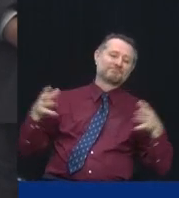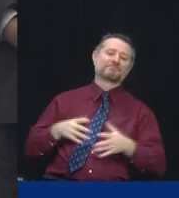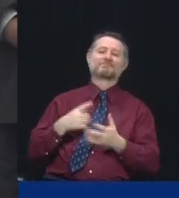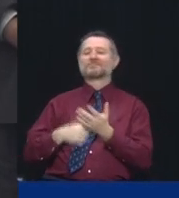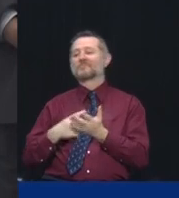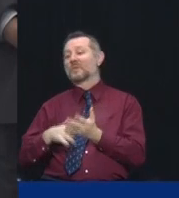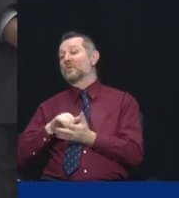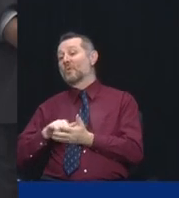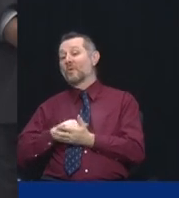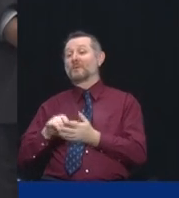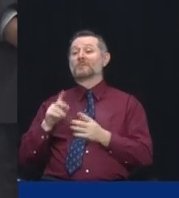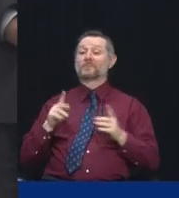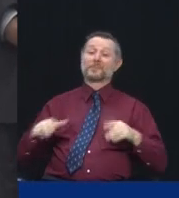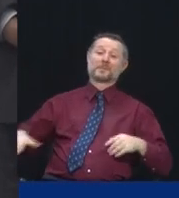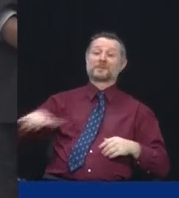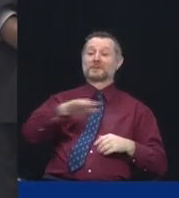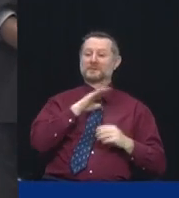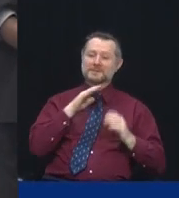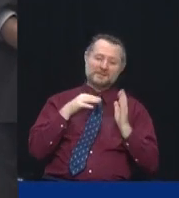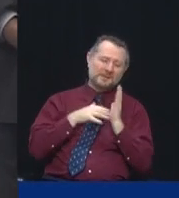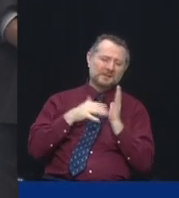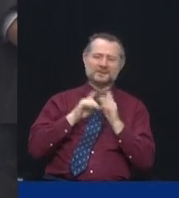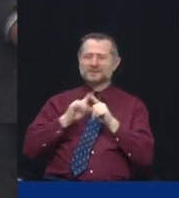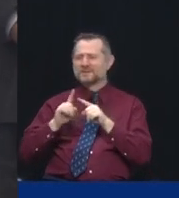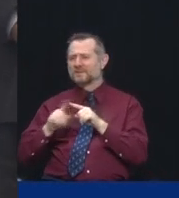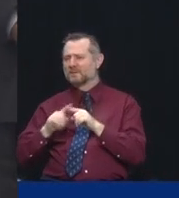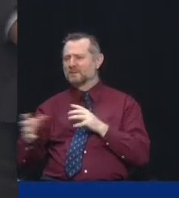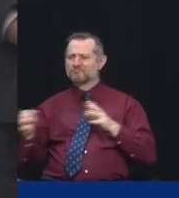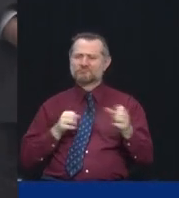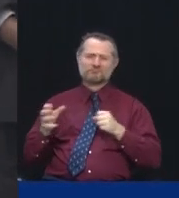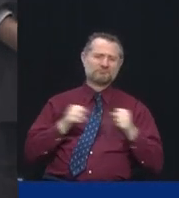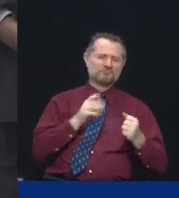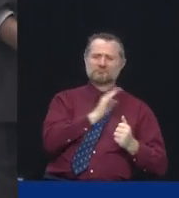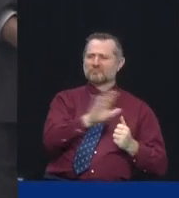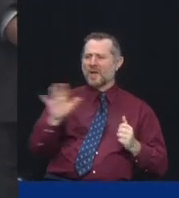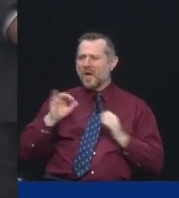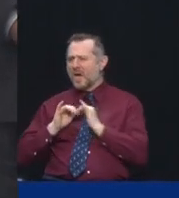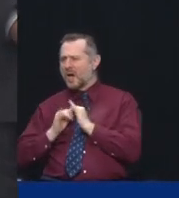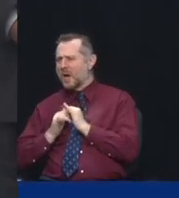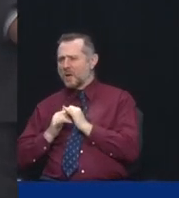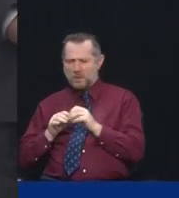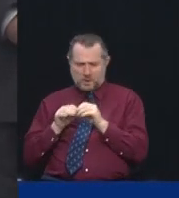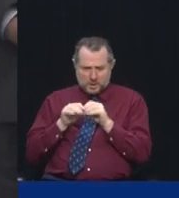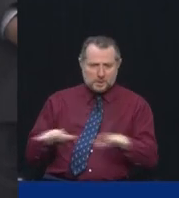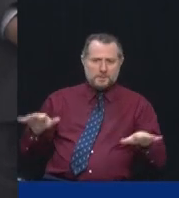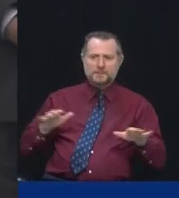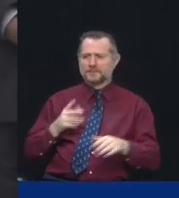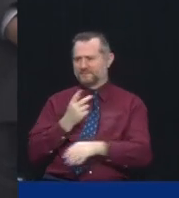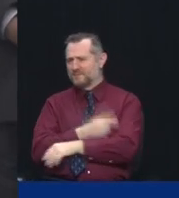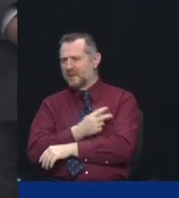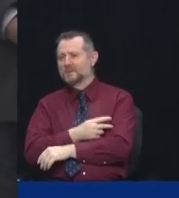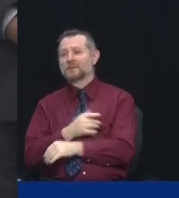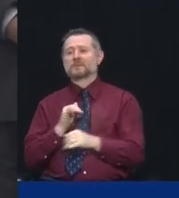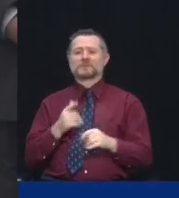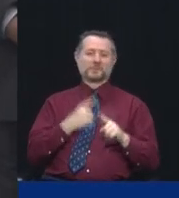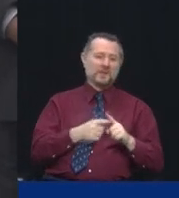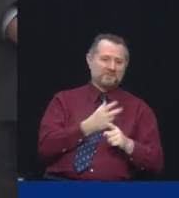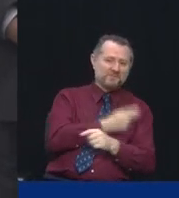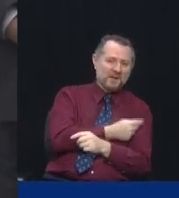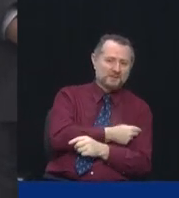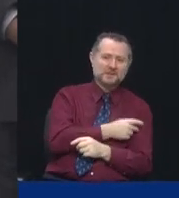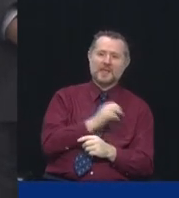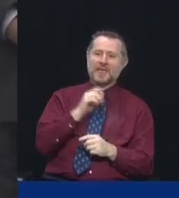out how do we get the vaccine out. You created the vaccine equity task force, which is clear that everything needs